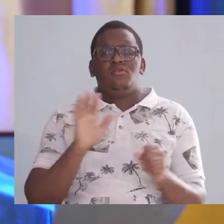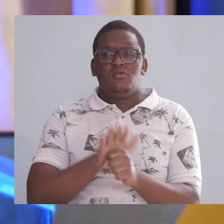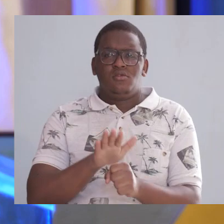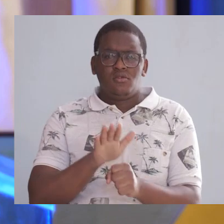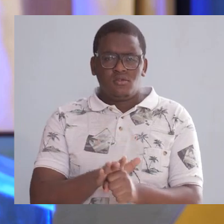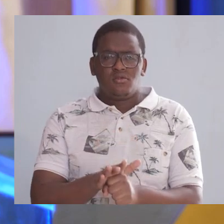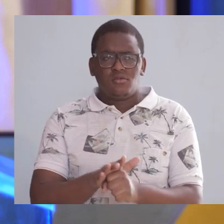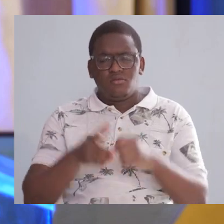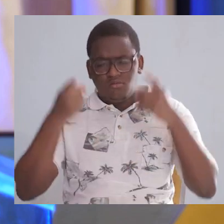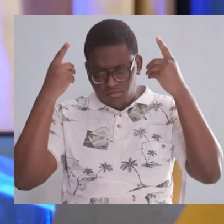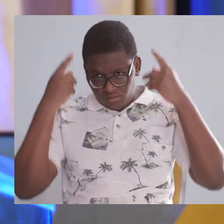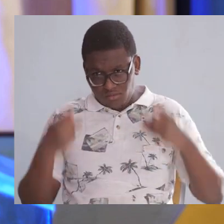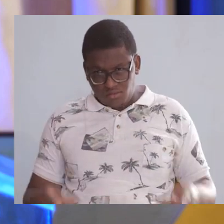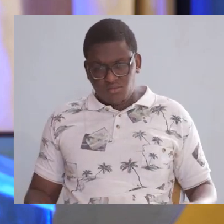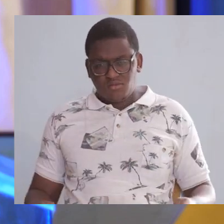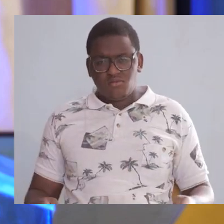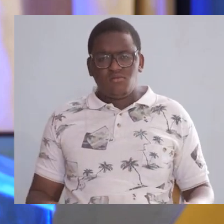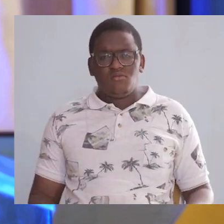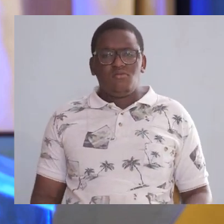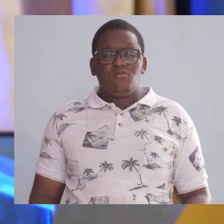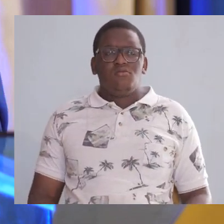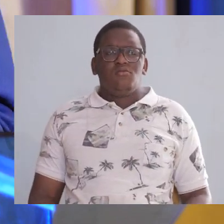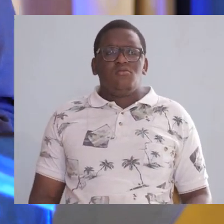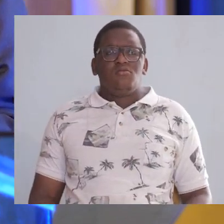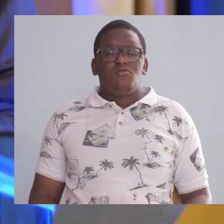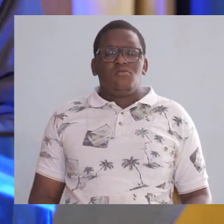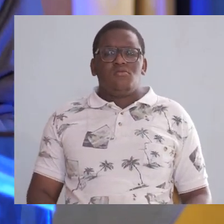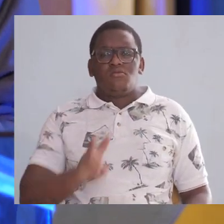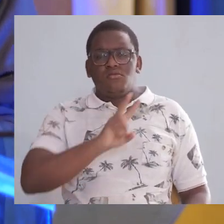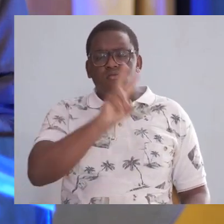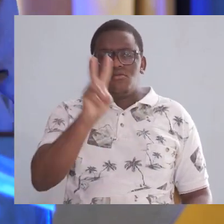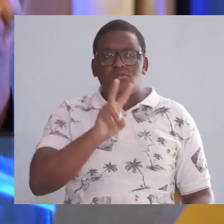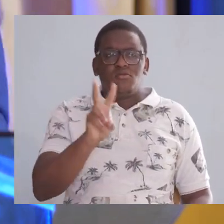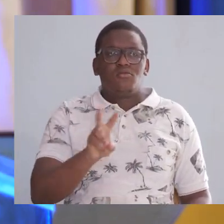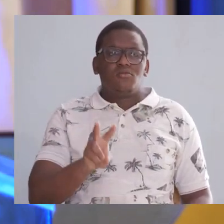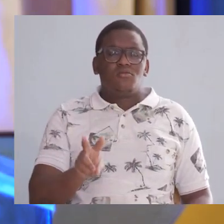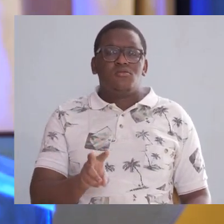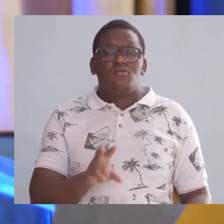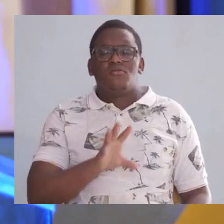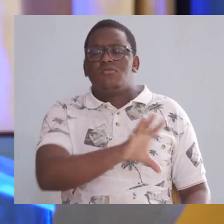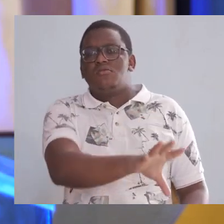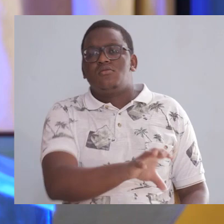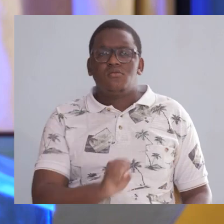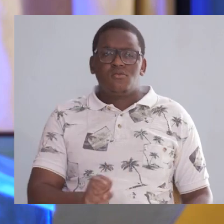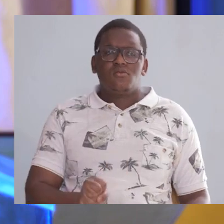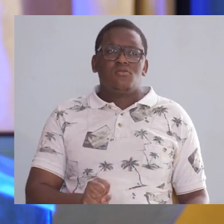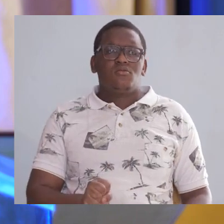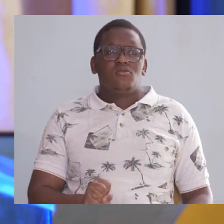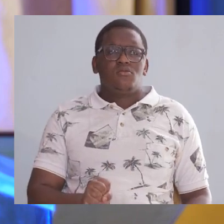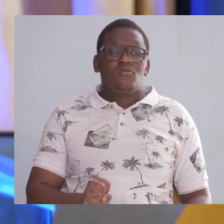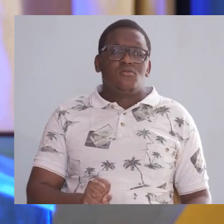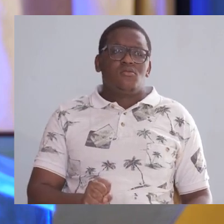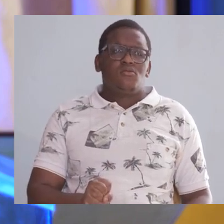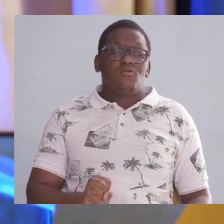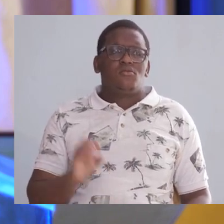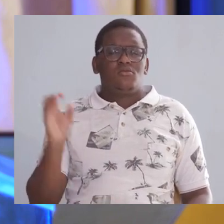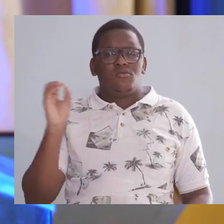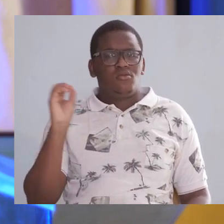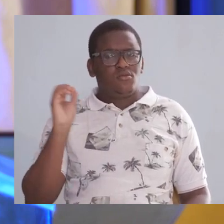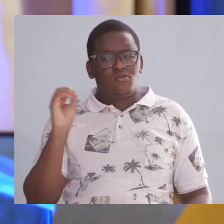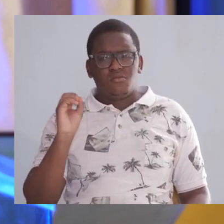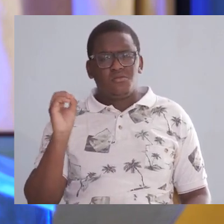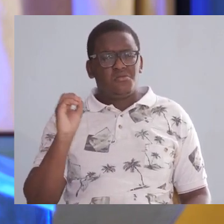person's life. Have you ever noticed that those who steal eventually never end up doing